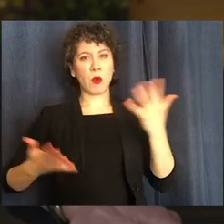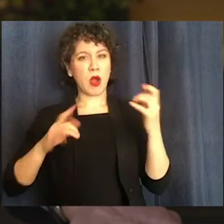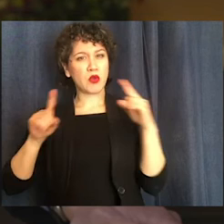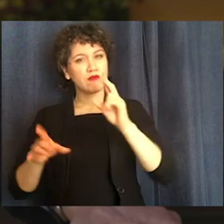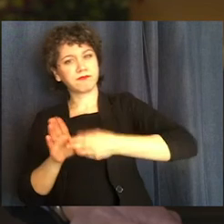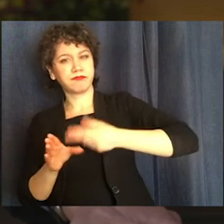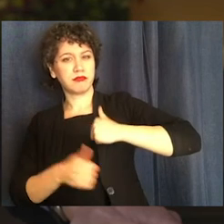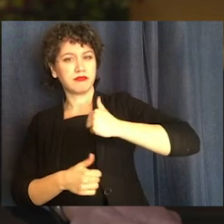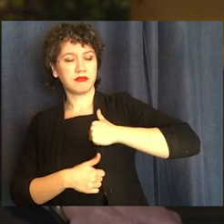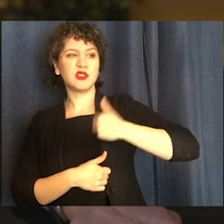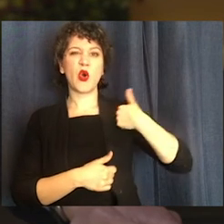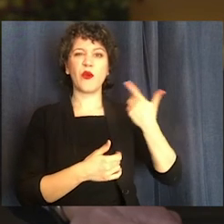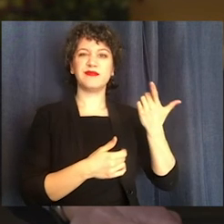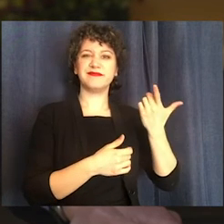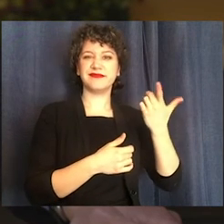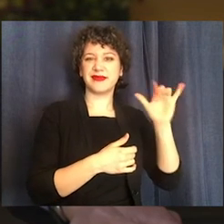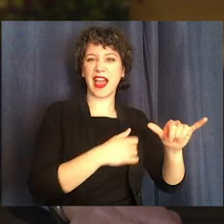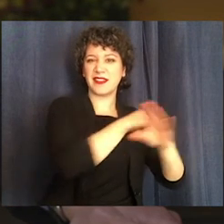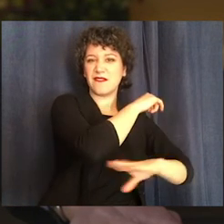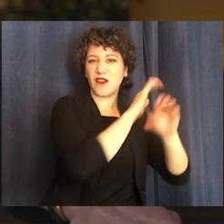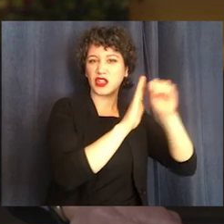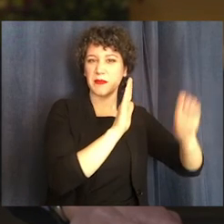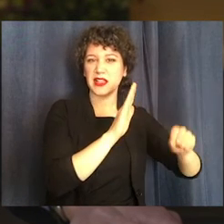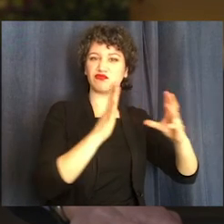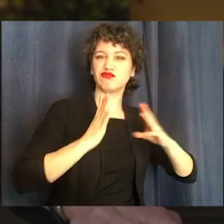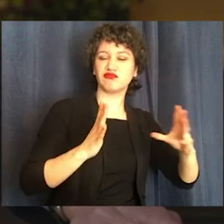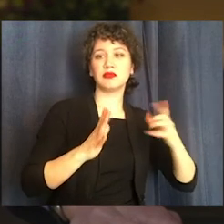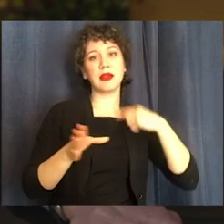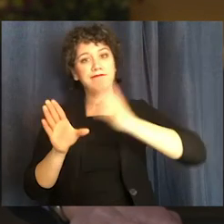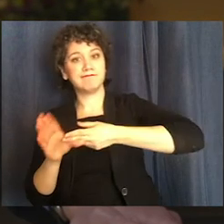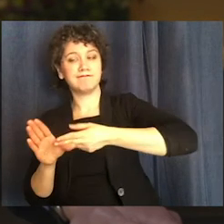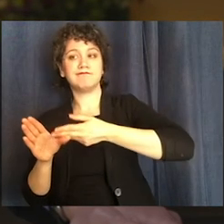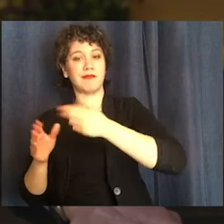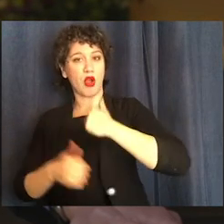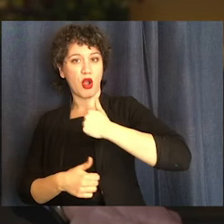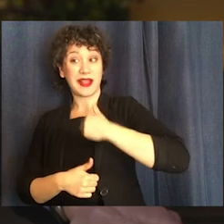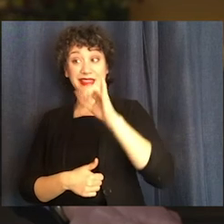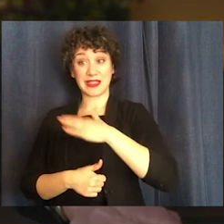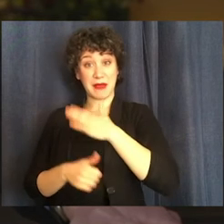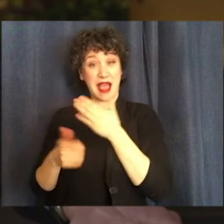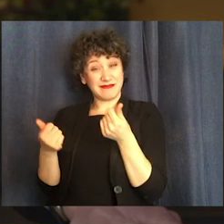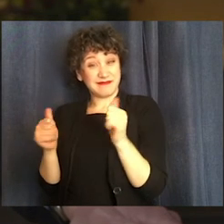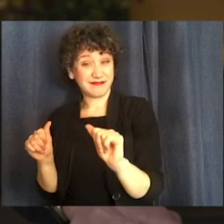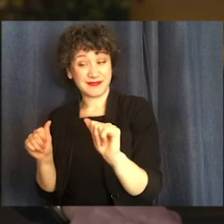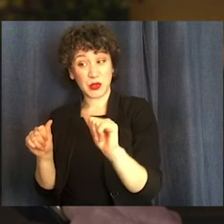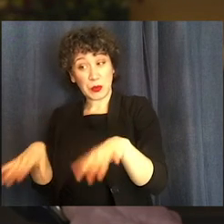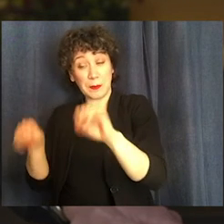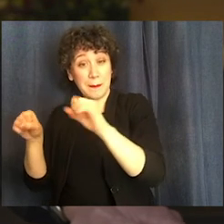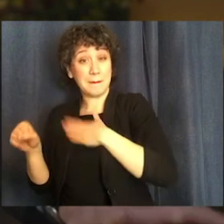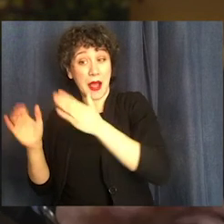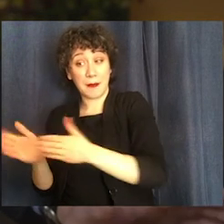now. However, the Army had a different plan and they offered me different work. They made me an 88 Mike